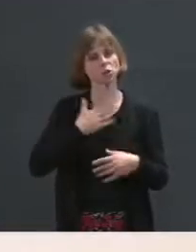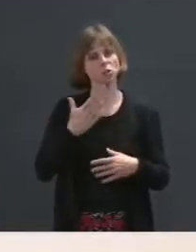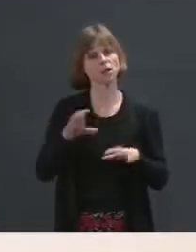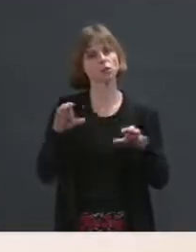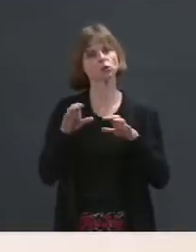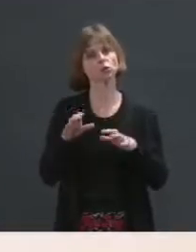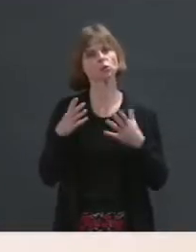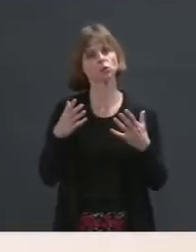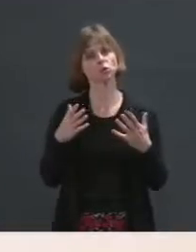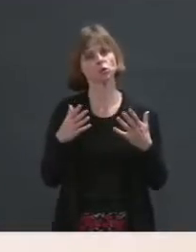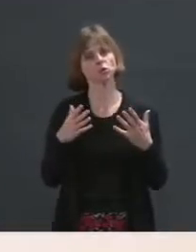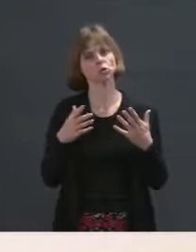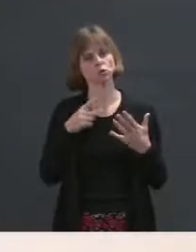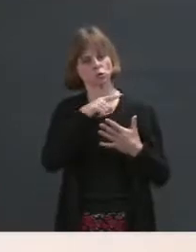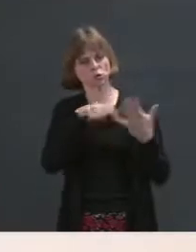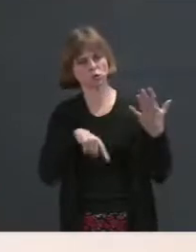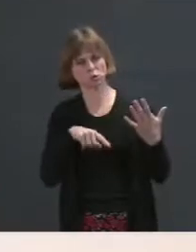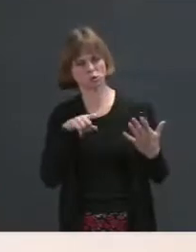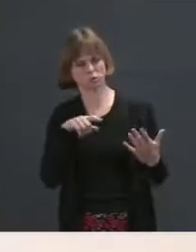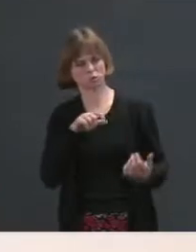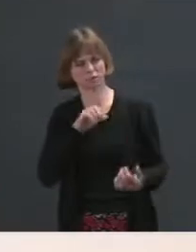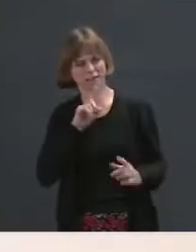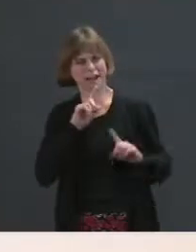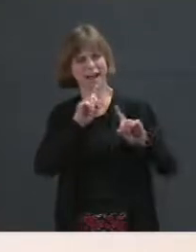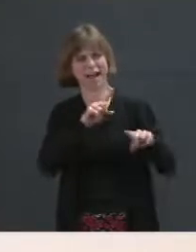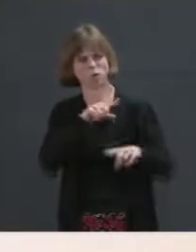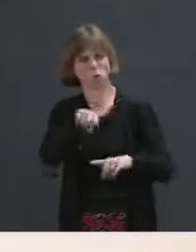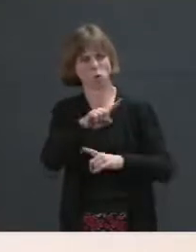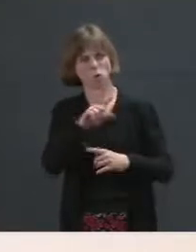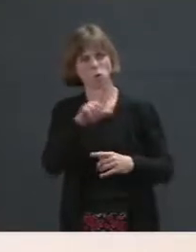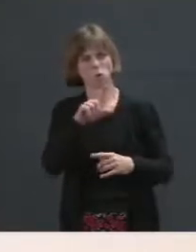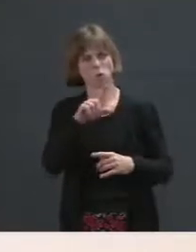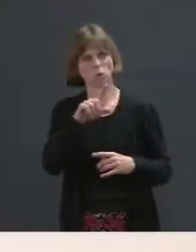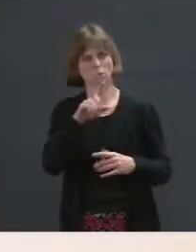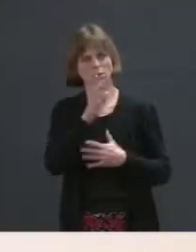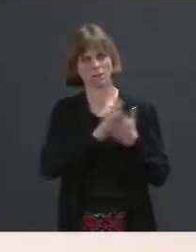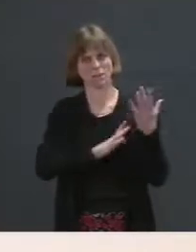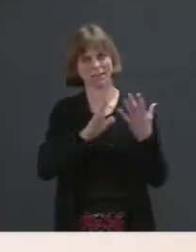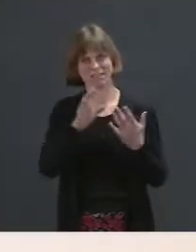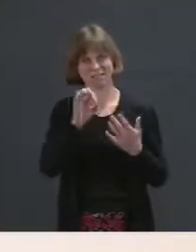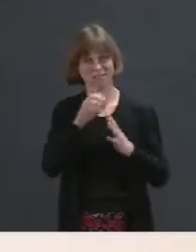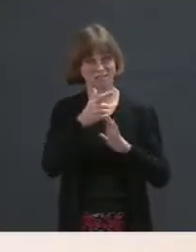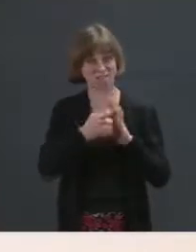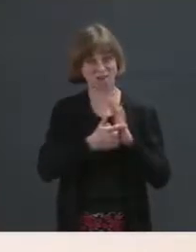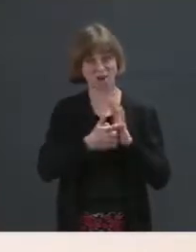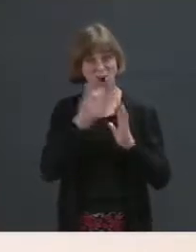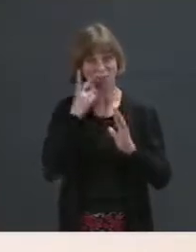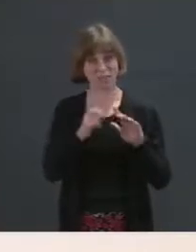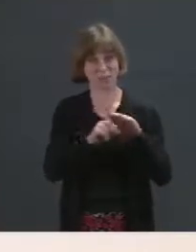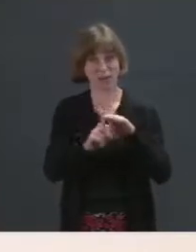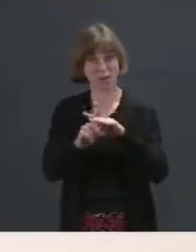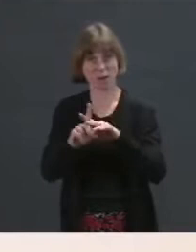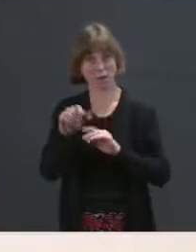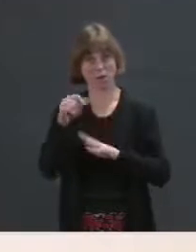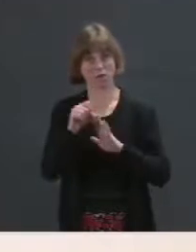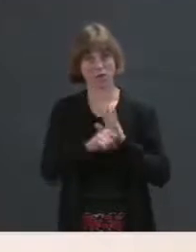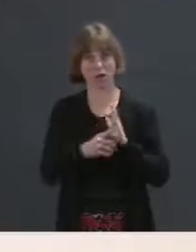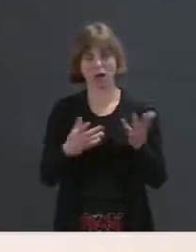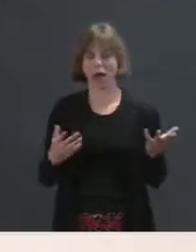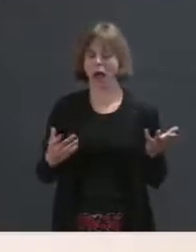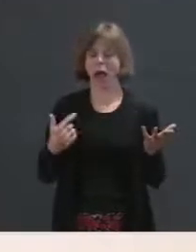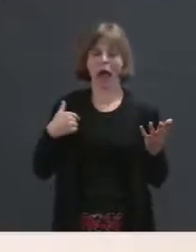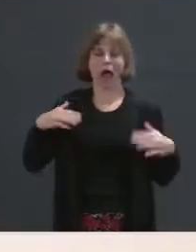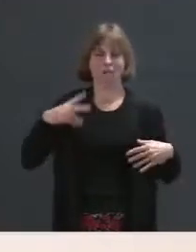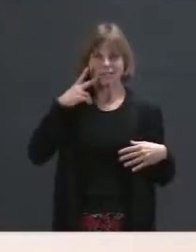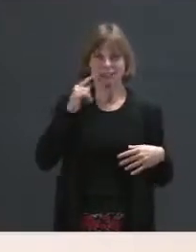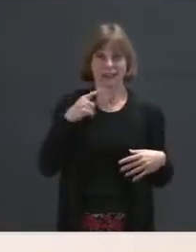of legislation that we're seeing in other states? I have not taken a full look at all of the different pieces of legislation. I'm happy to talk to Ambassador Rice, who's